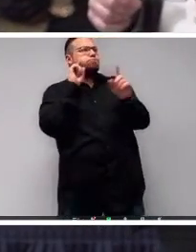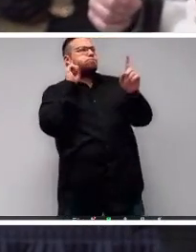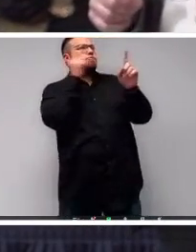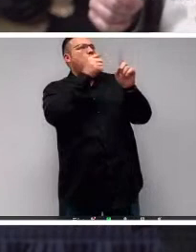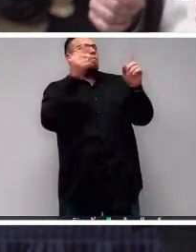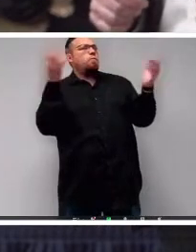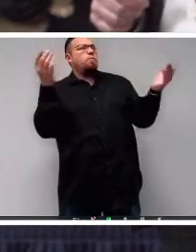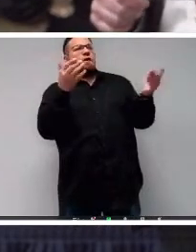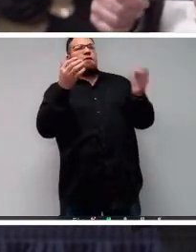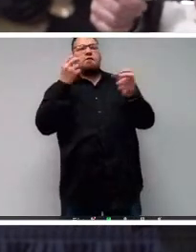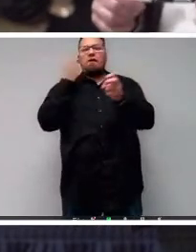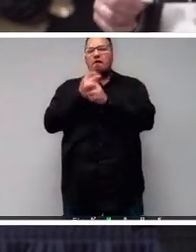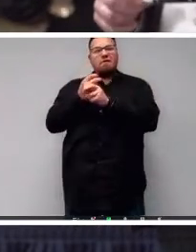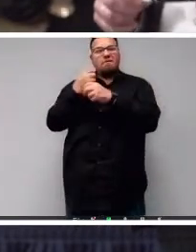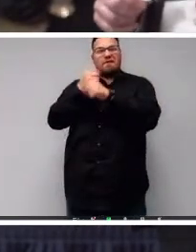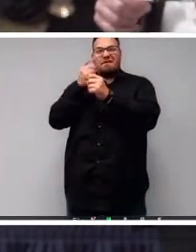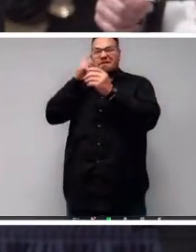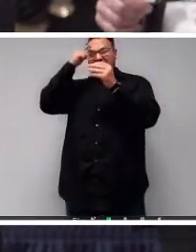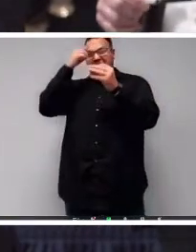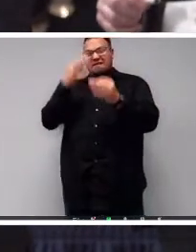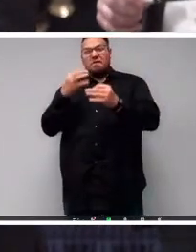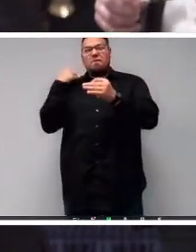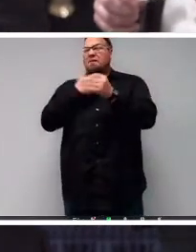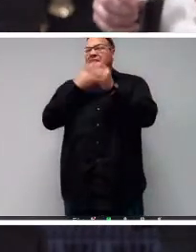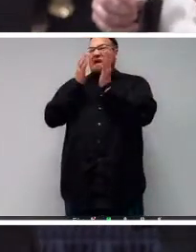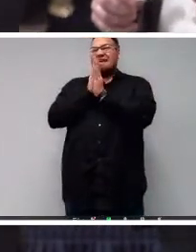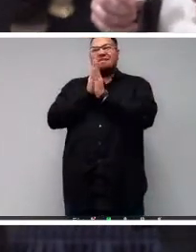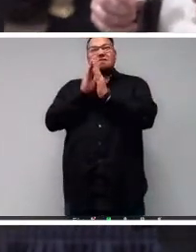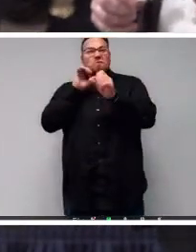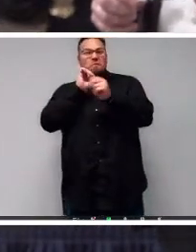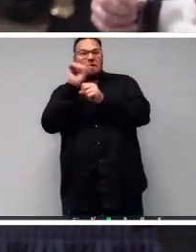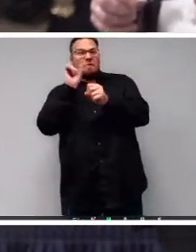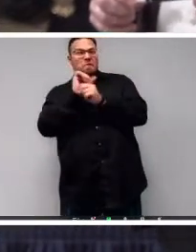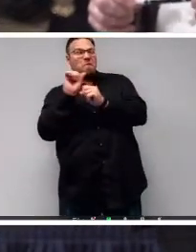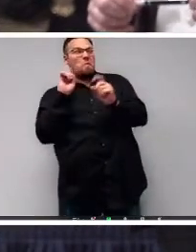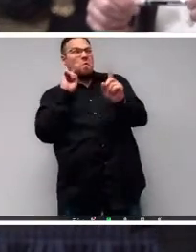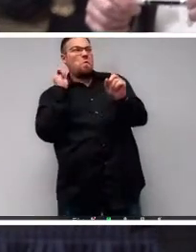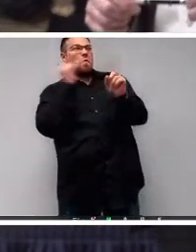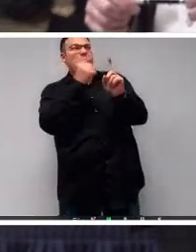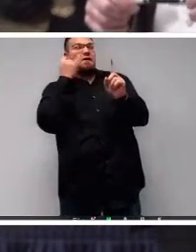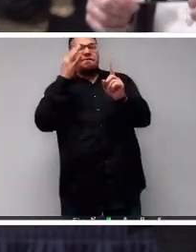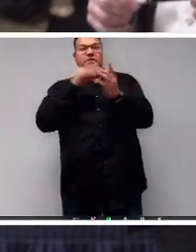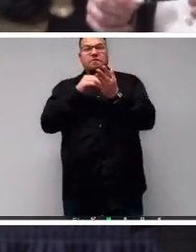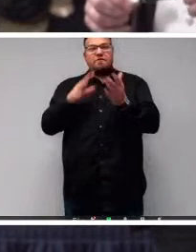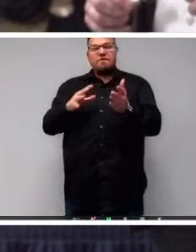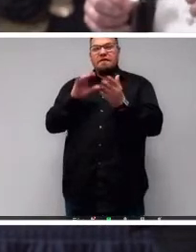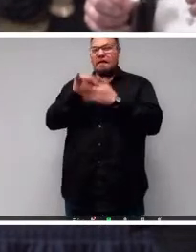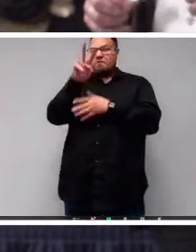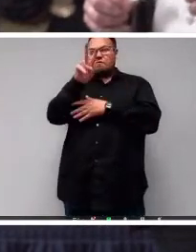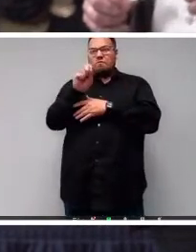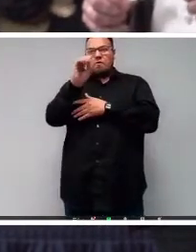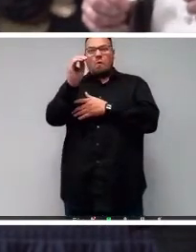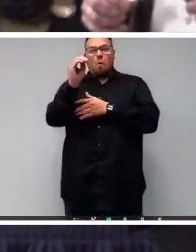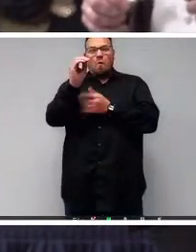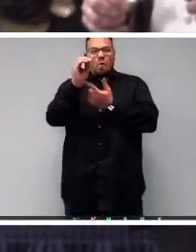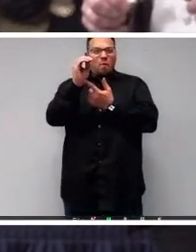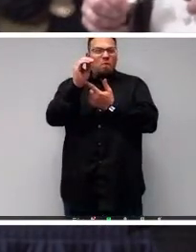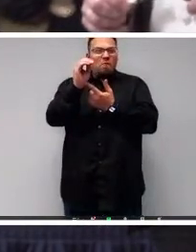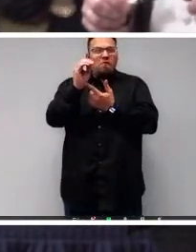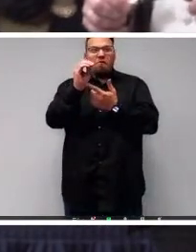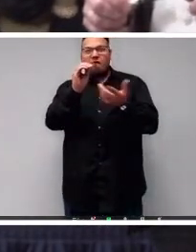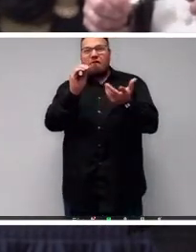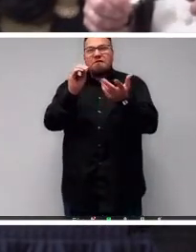difficult to make these decisions, but when we ask students their career goals, if a student is a 2.0, you know, sporting a C-minus